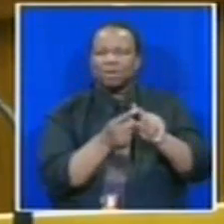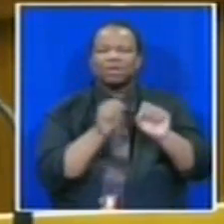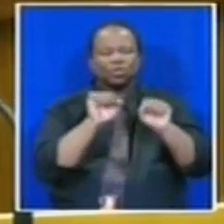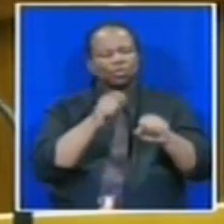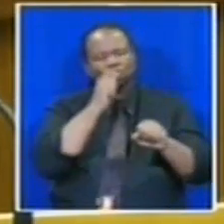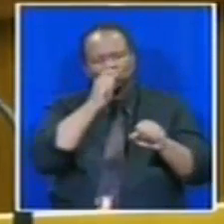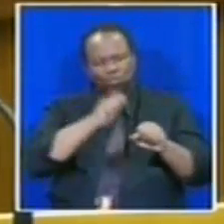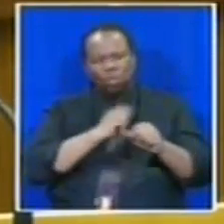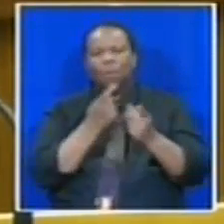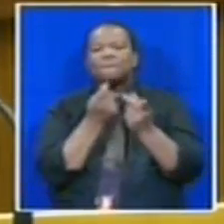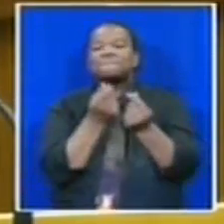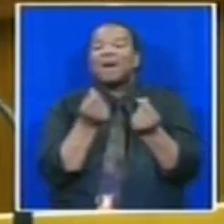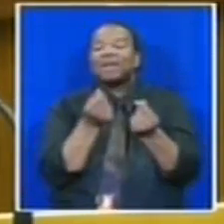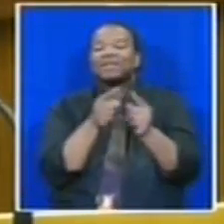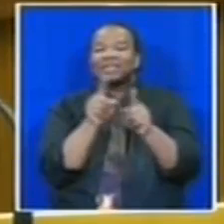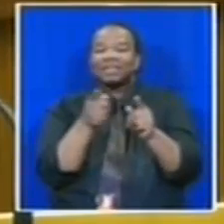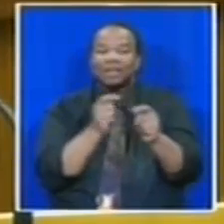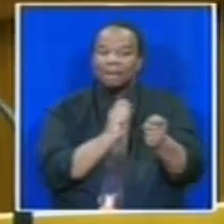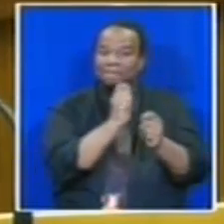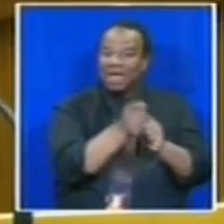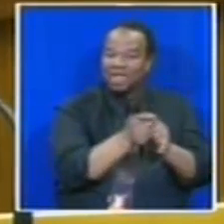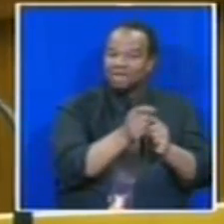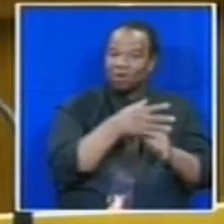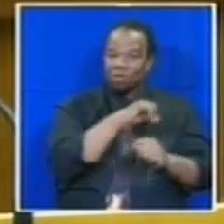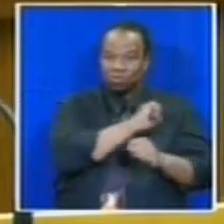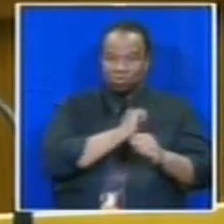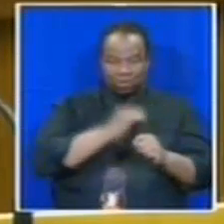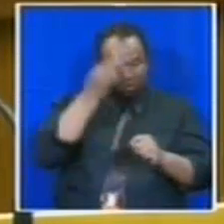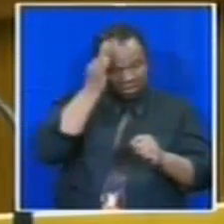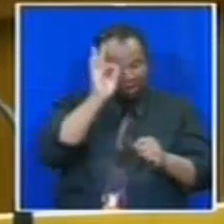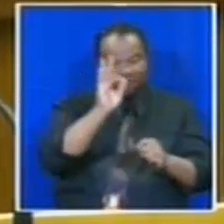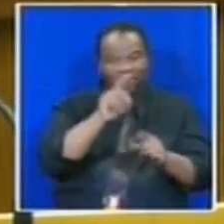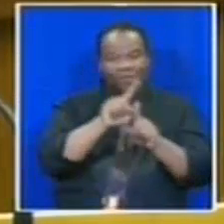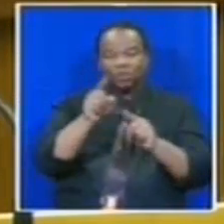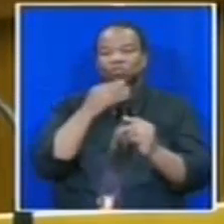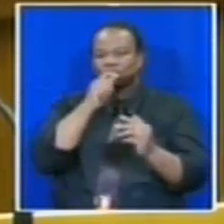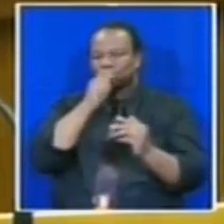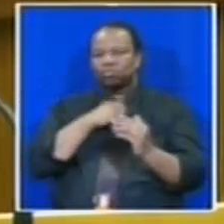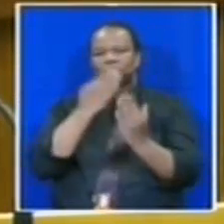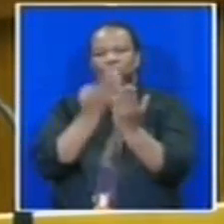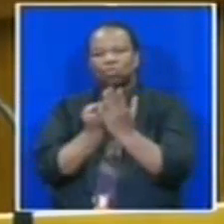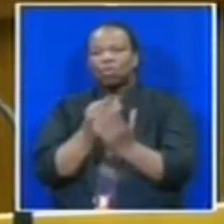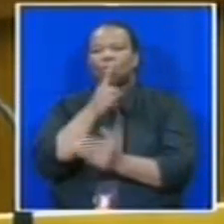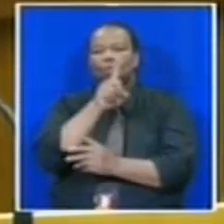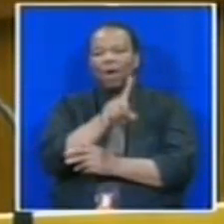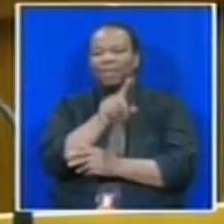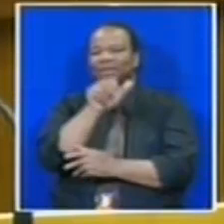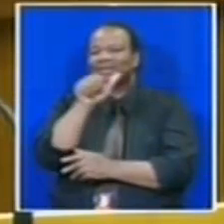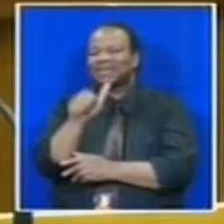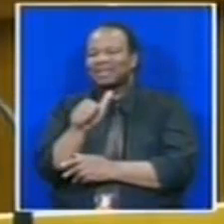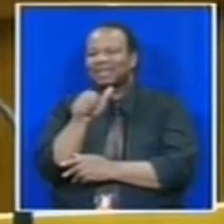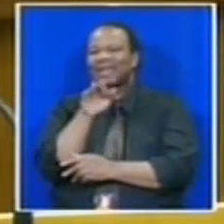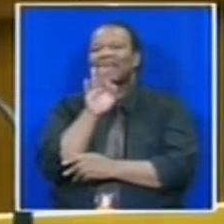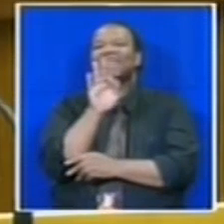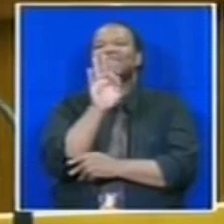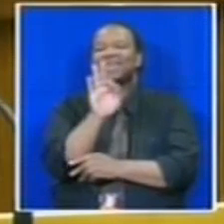flows that pay for public services. These are the aggregated proposals of 163 national and